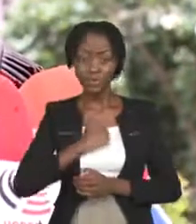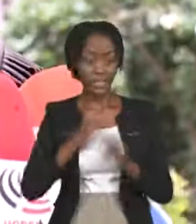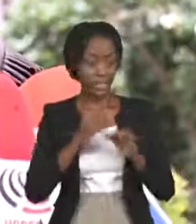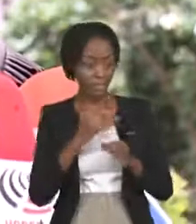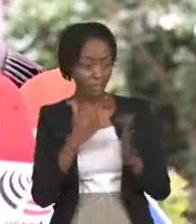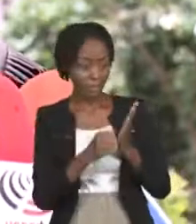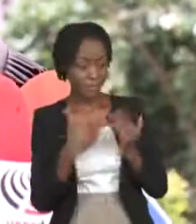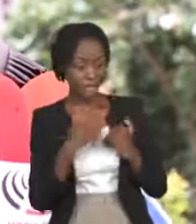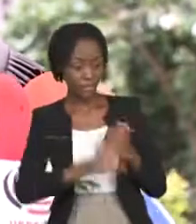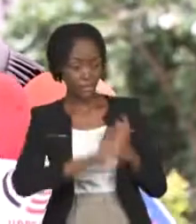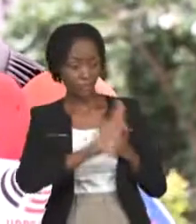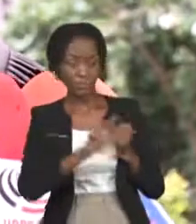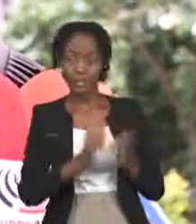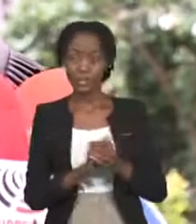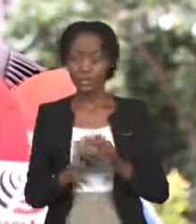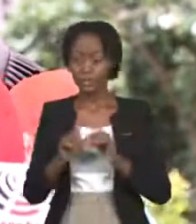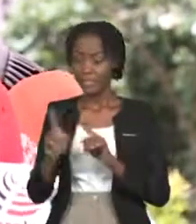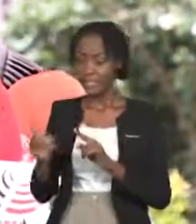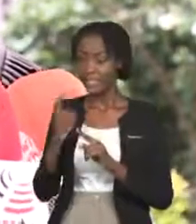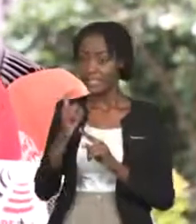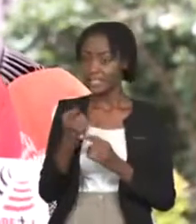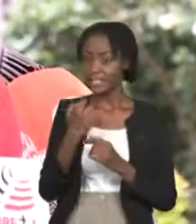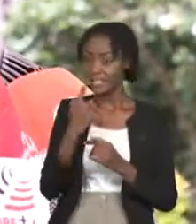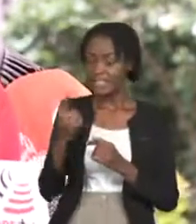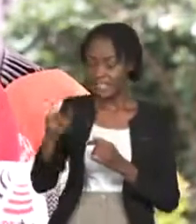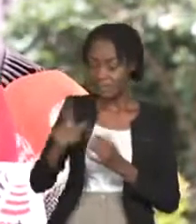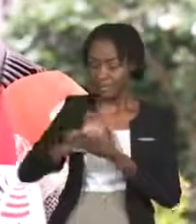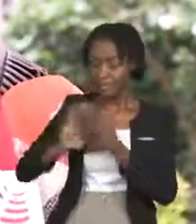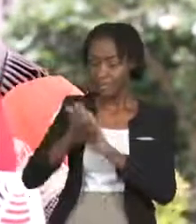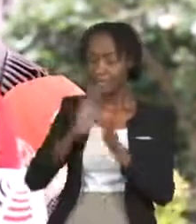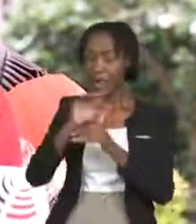And if he has been wrong, then he forgives those who have wronged him.